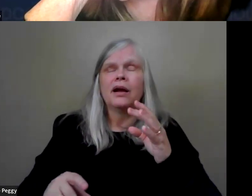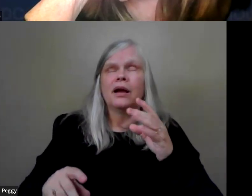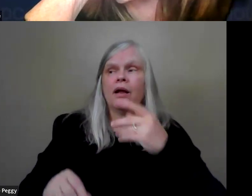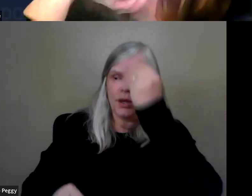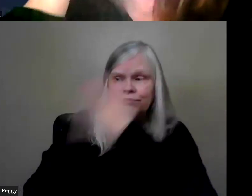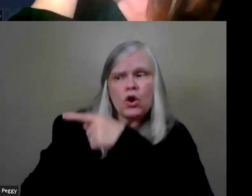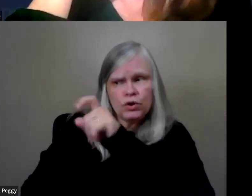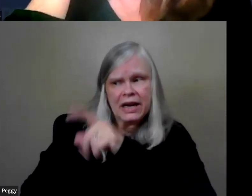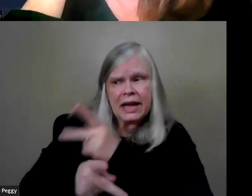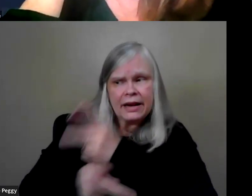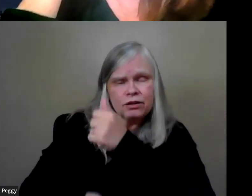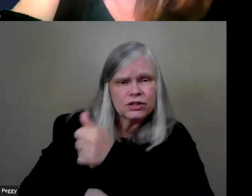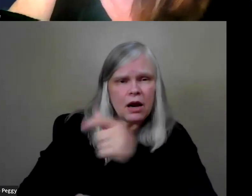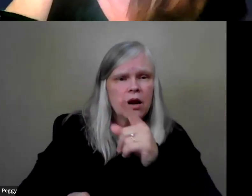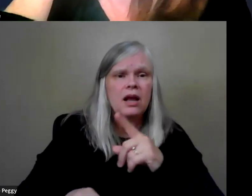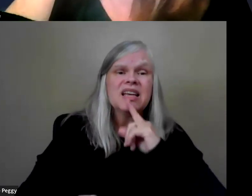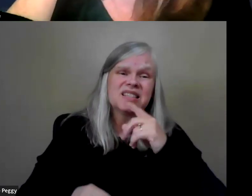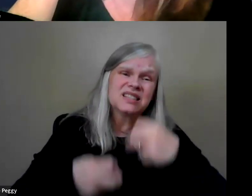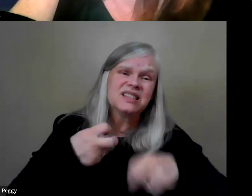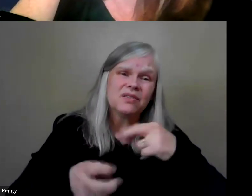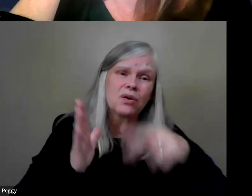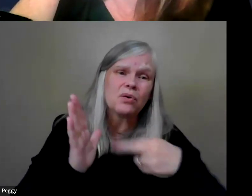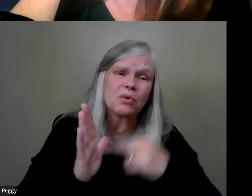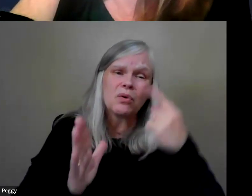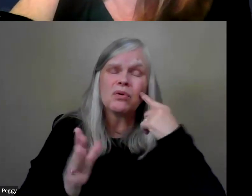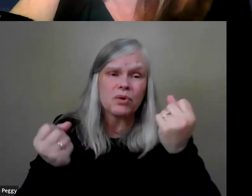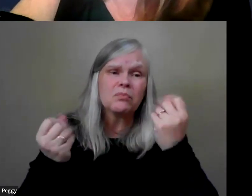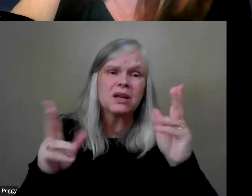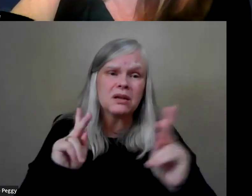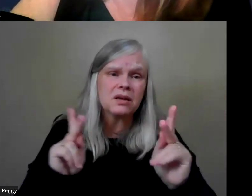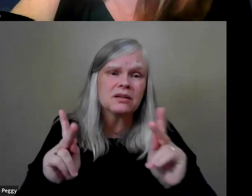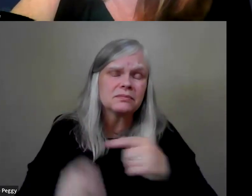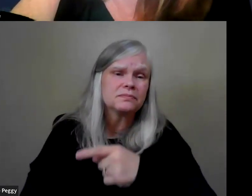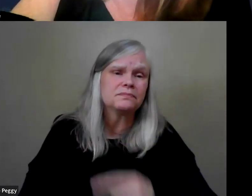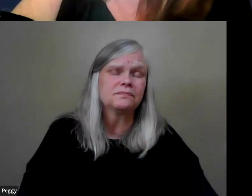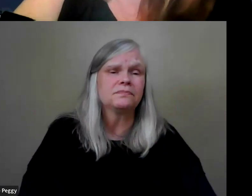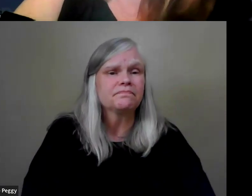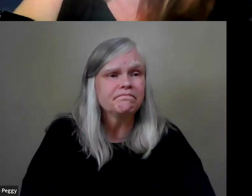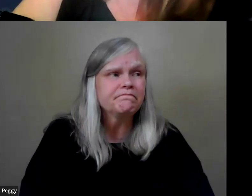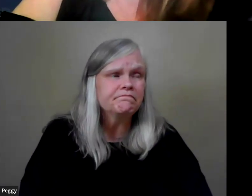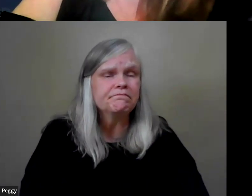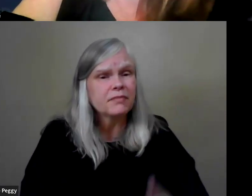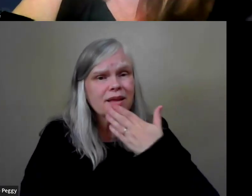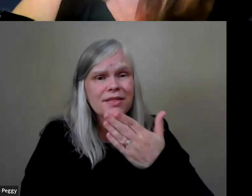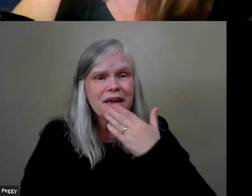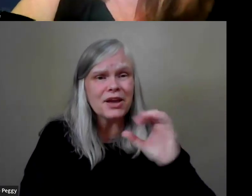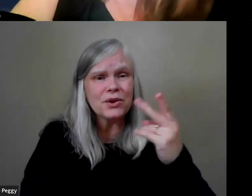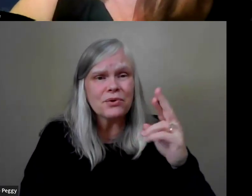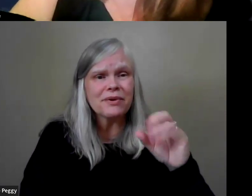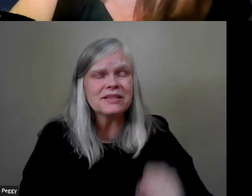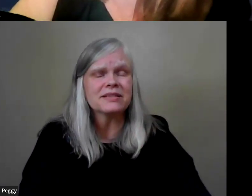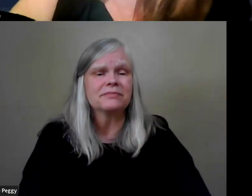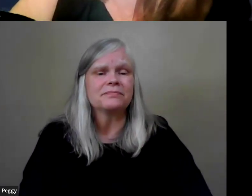but it's definitely a difficult role for many. Mhm. Thanks for that, Chris.